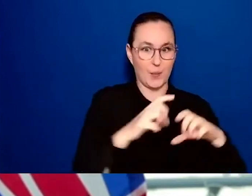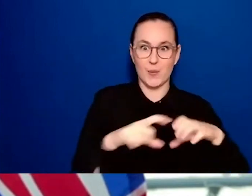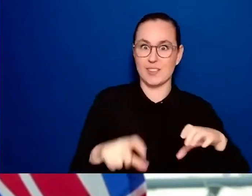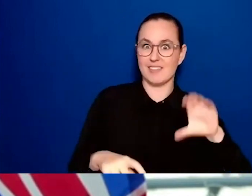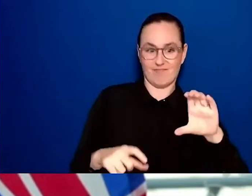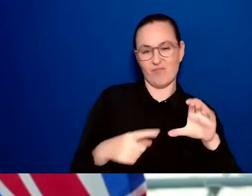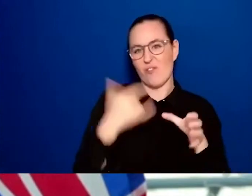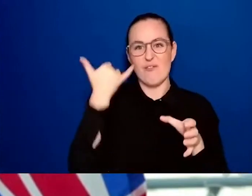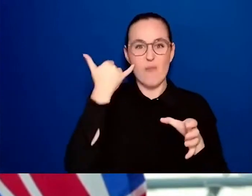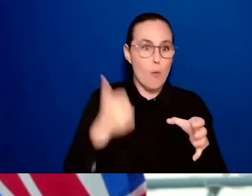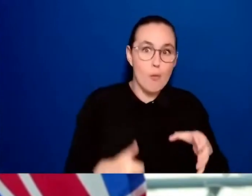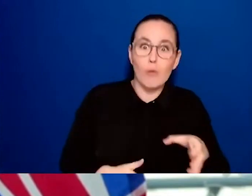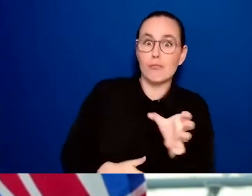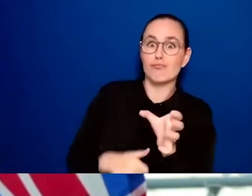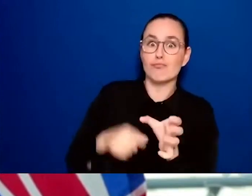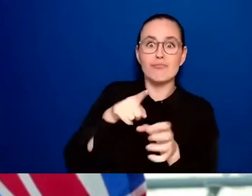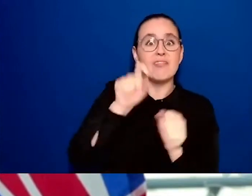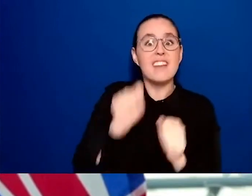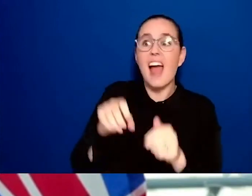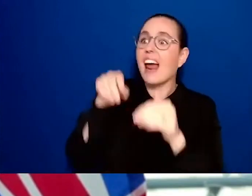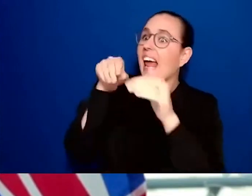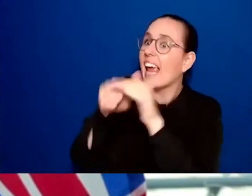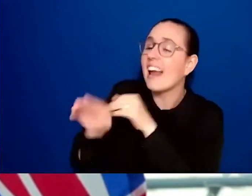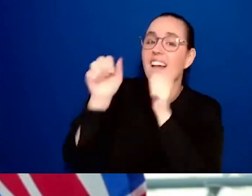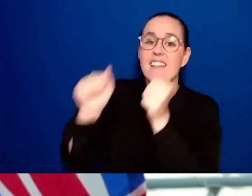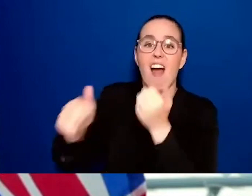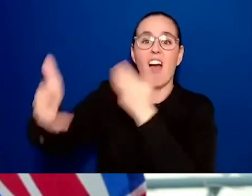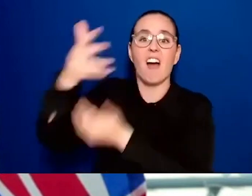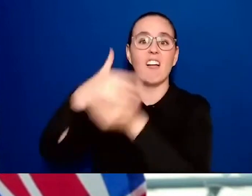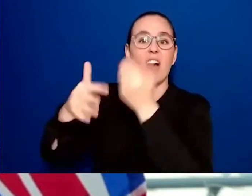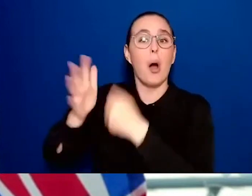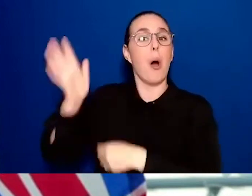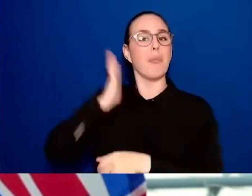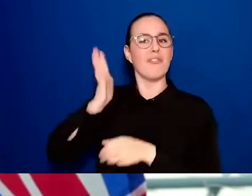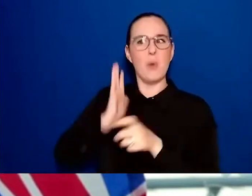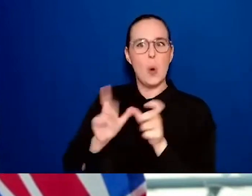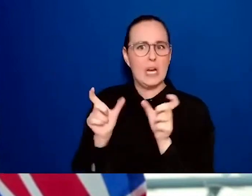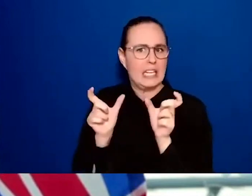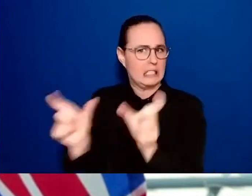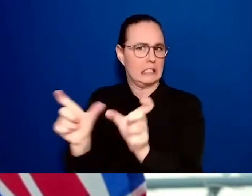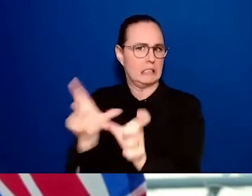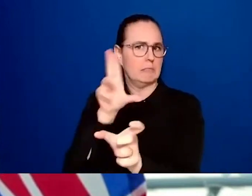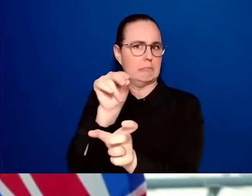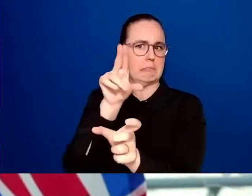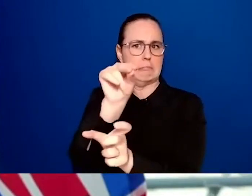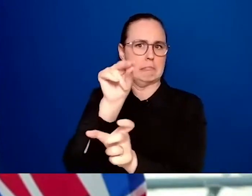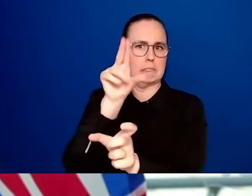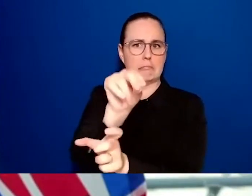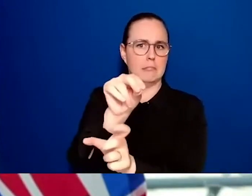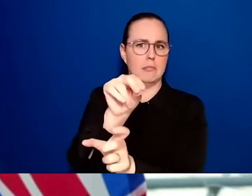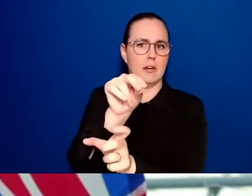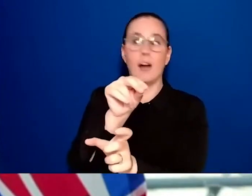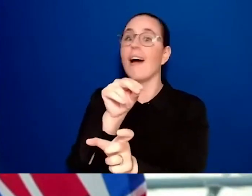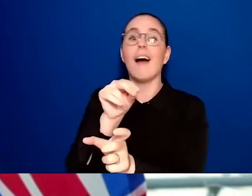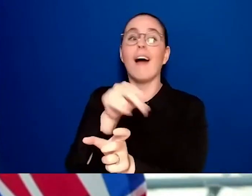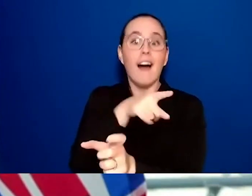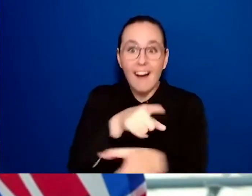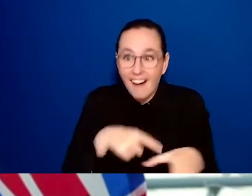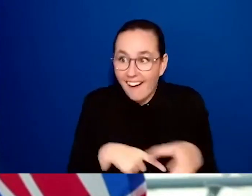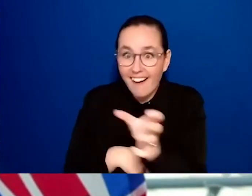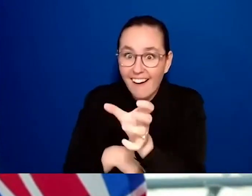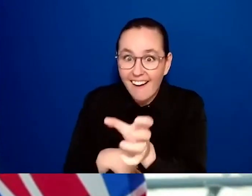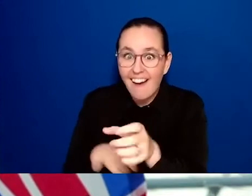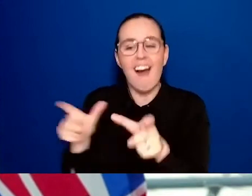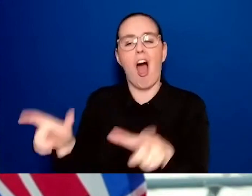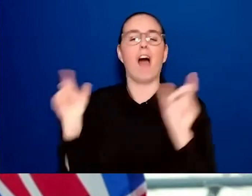vaccinated. That extra layer of protection means that we can now start going back to those activities in the interior health that had been restricted over